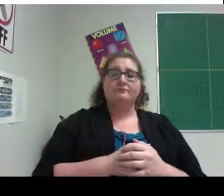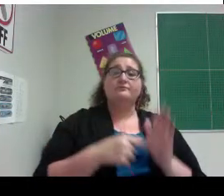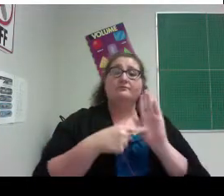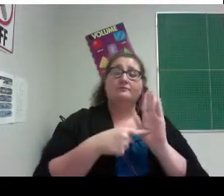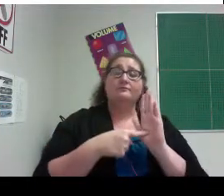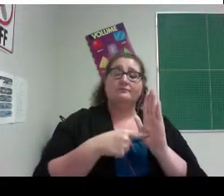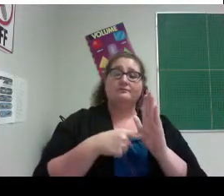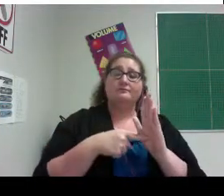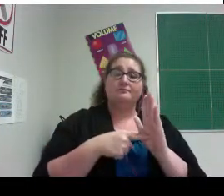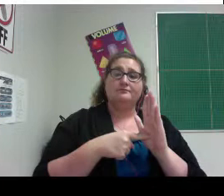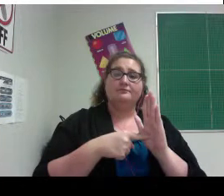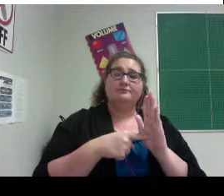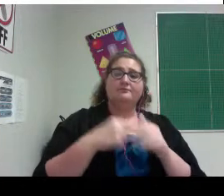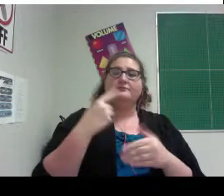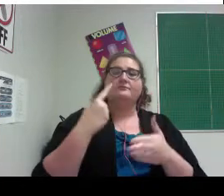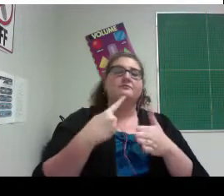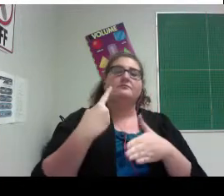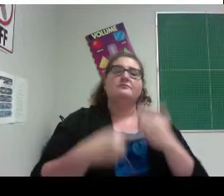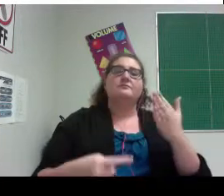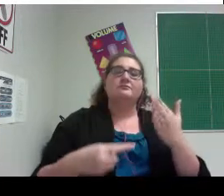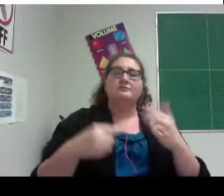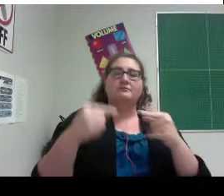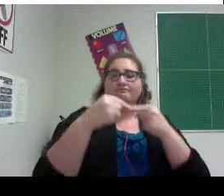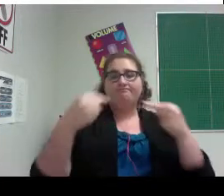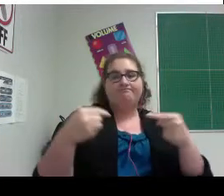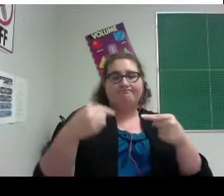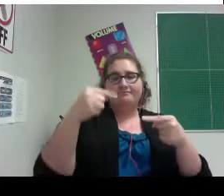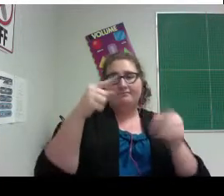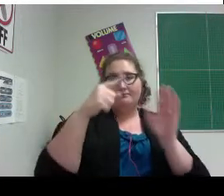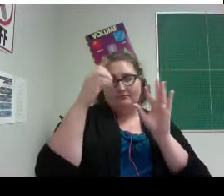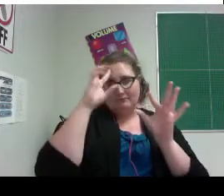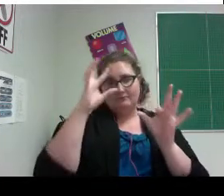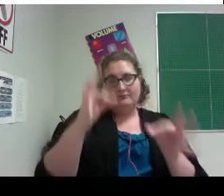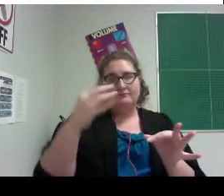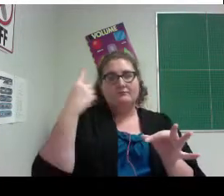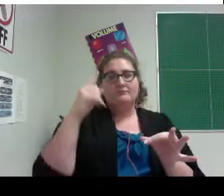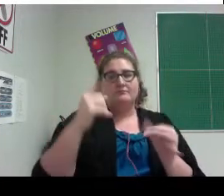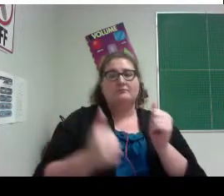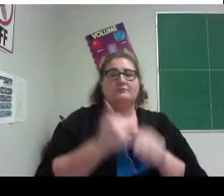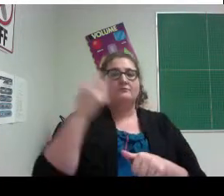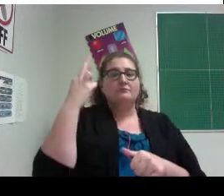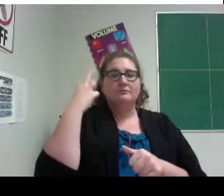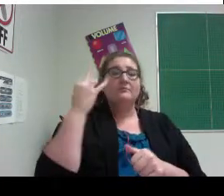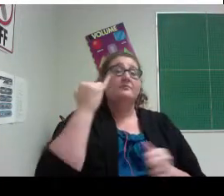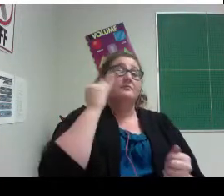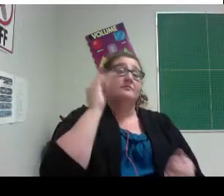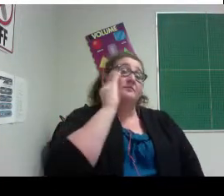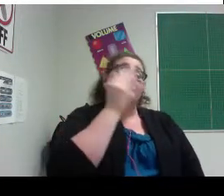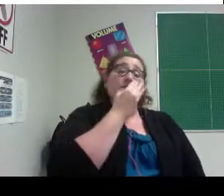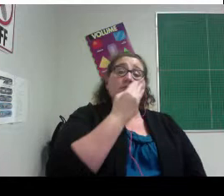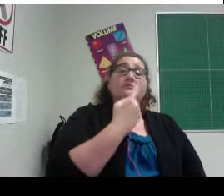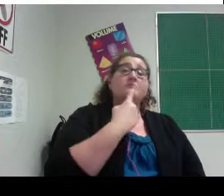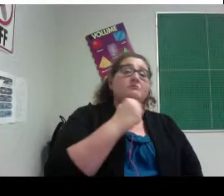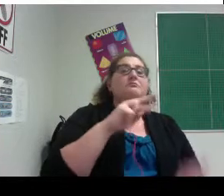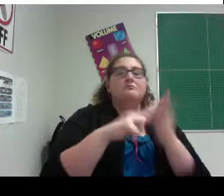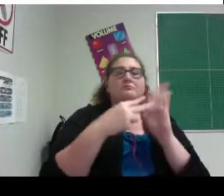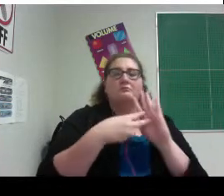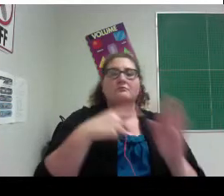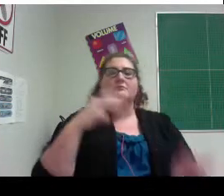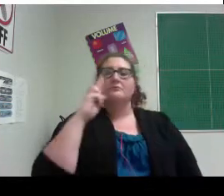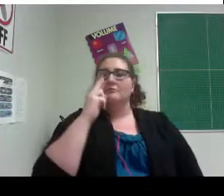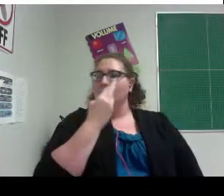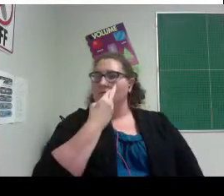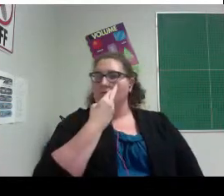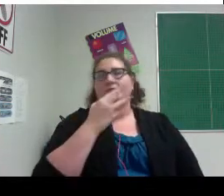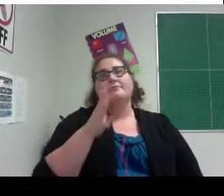Okay, on the next one it says, what is a counterexample for each conjecture? It says, if a flower is red, it is a rose. Now, I'll be